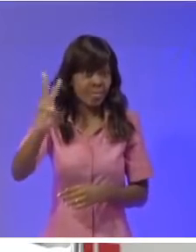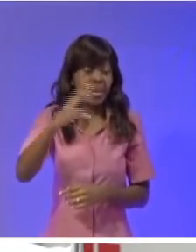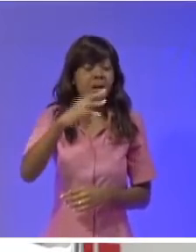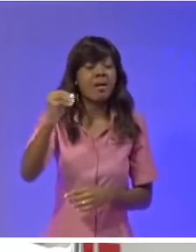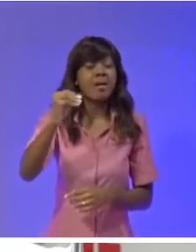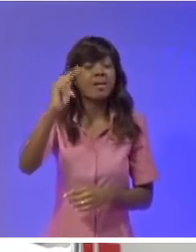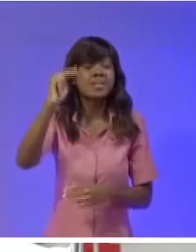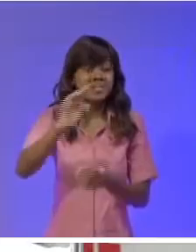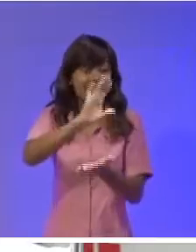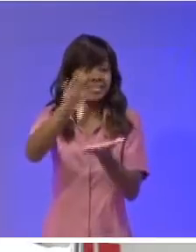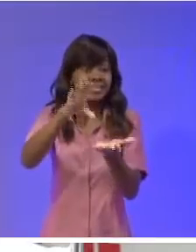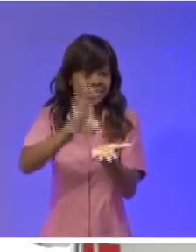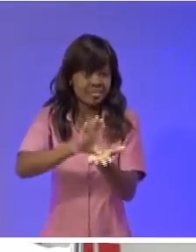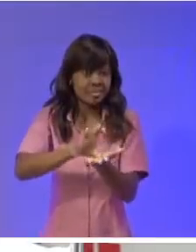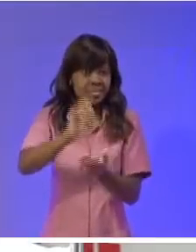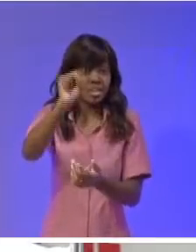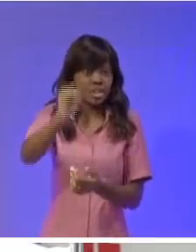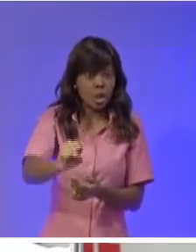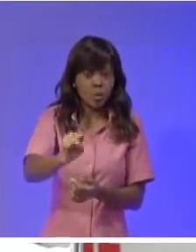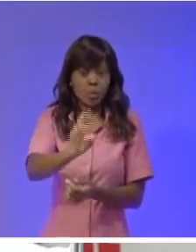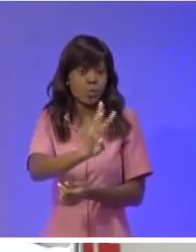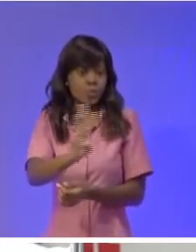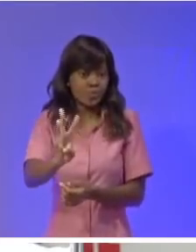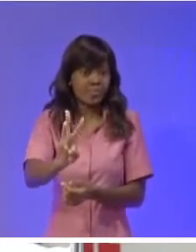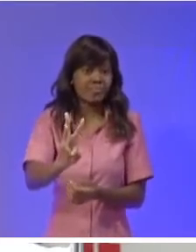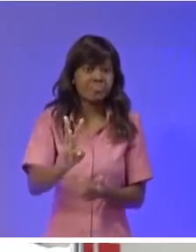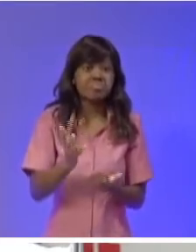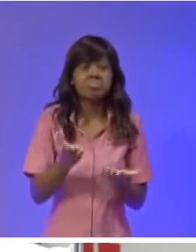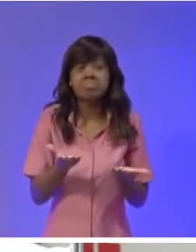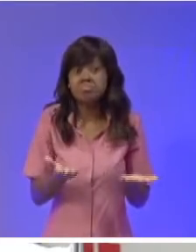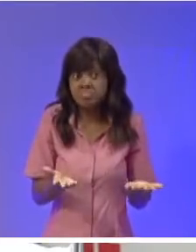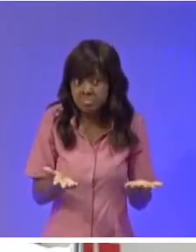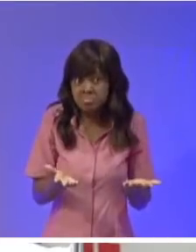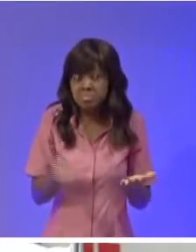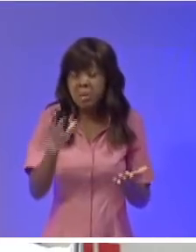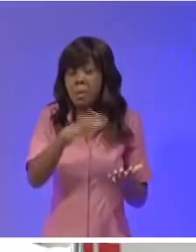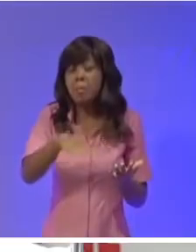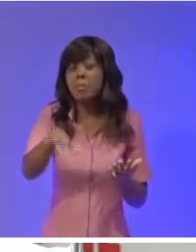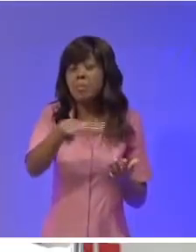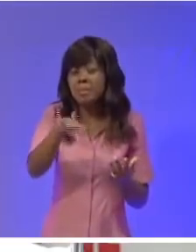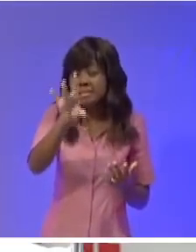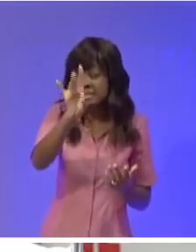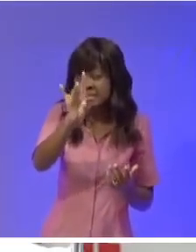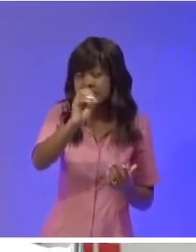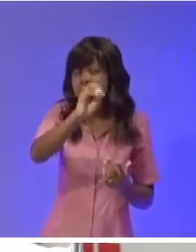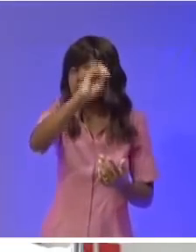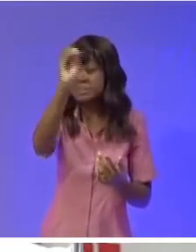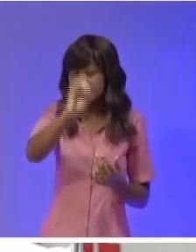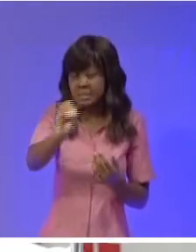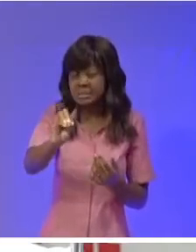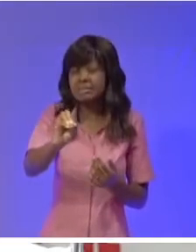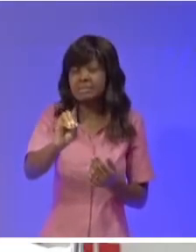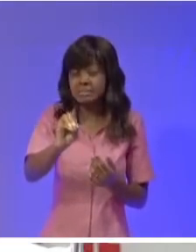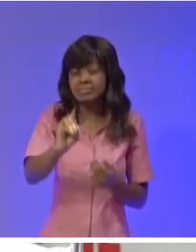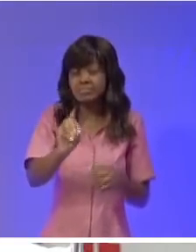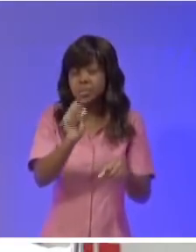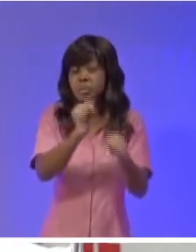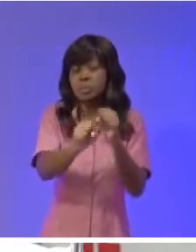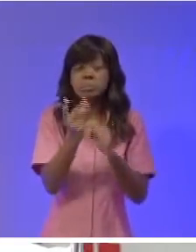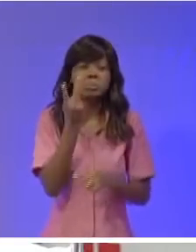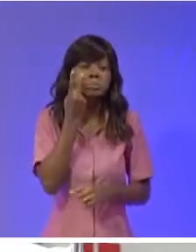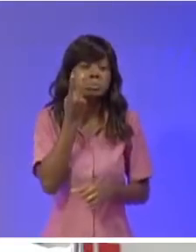Southwest, before this drive, was about 80%, so they have to make incremental increases. Eastern